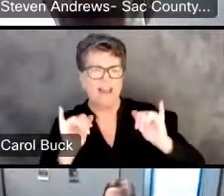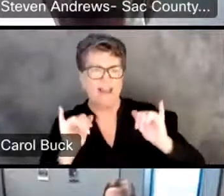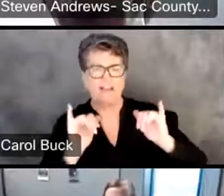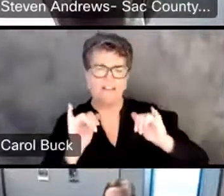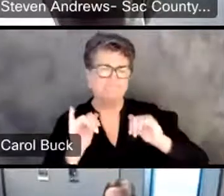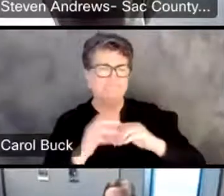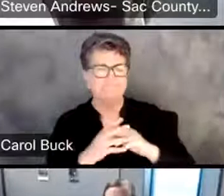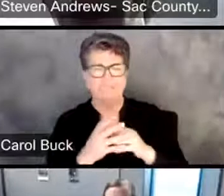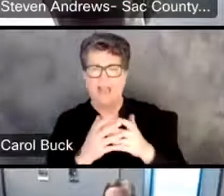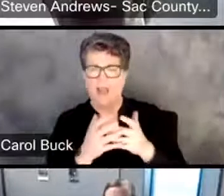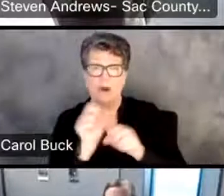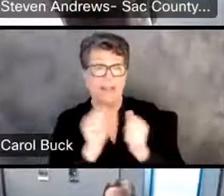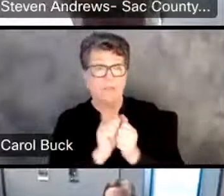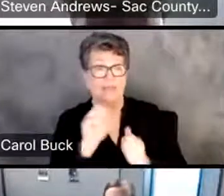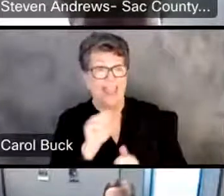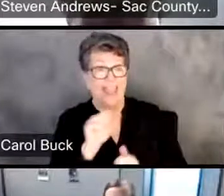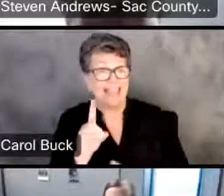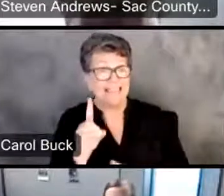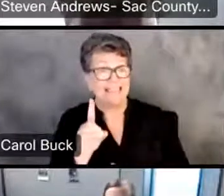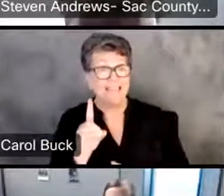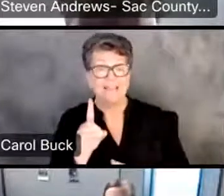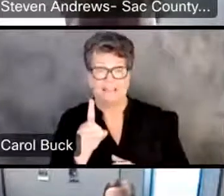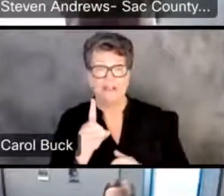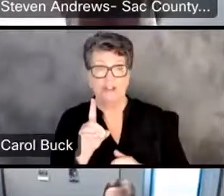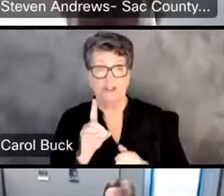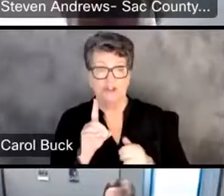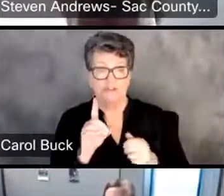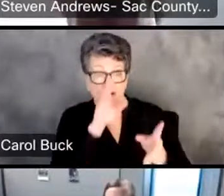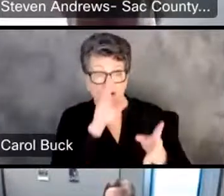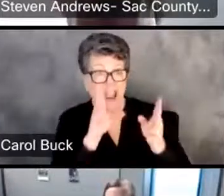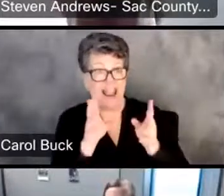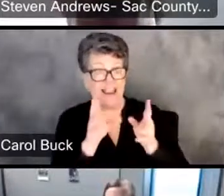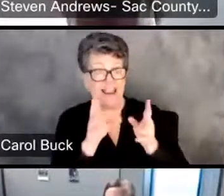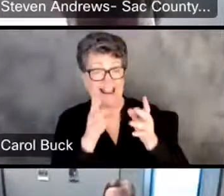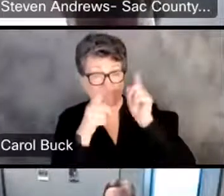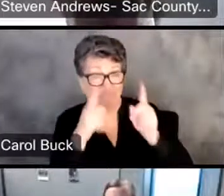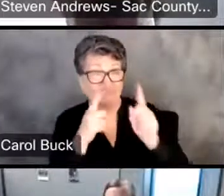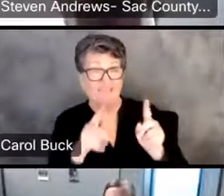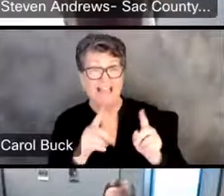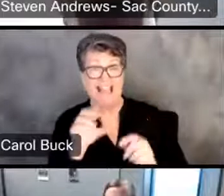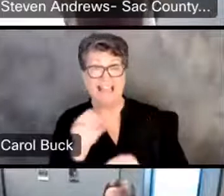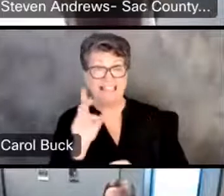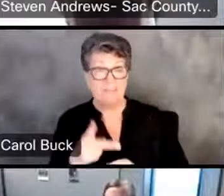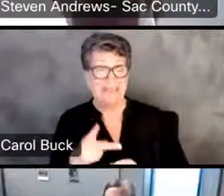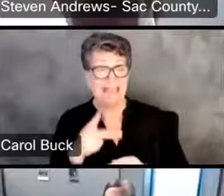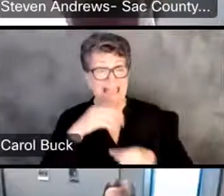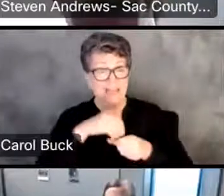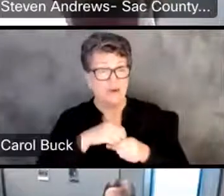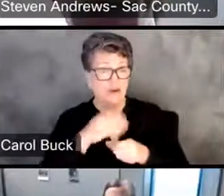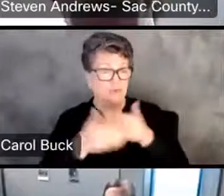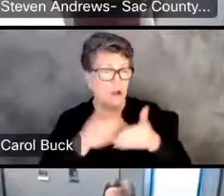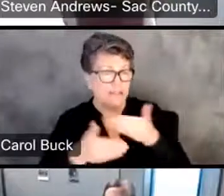of even working with the ADs to create and collaborate on, SDP and SDP internal